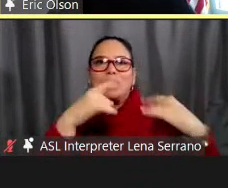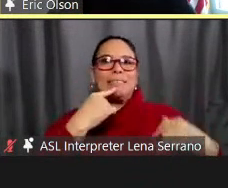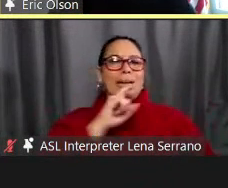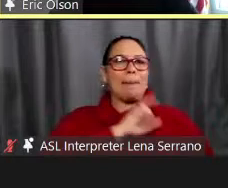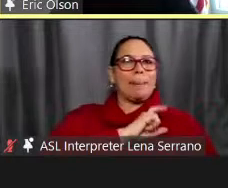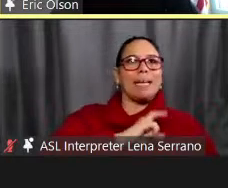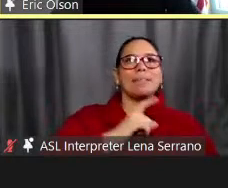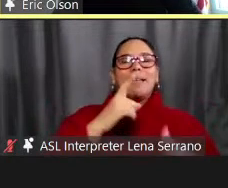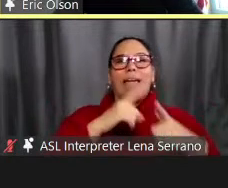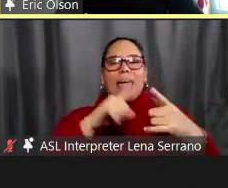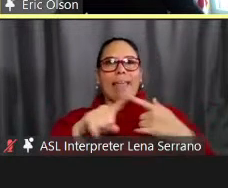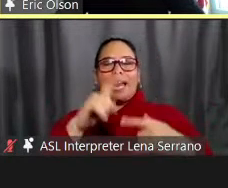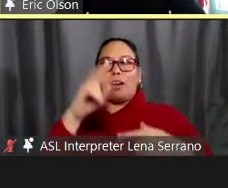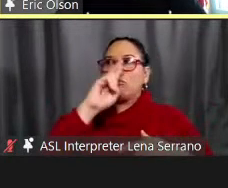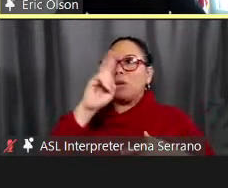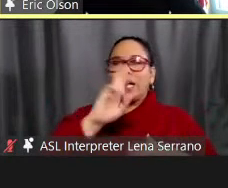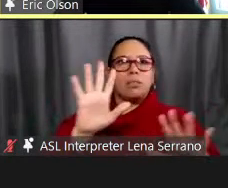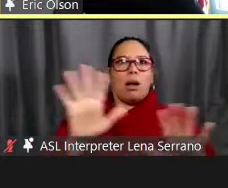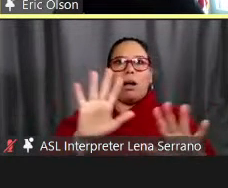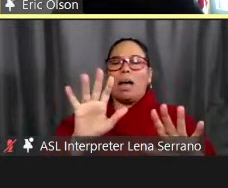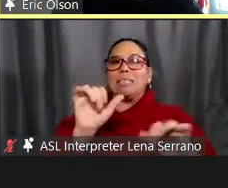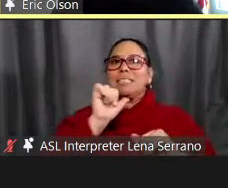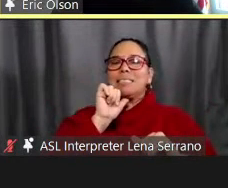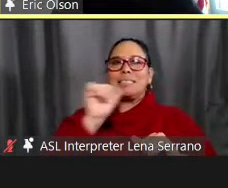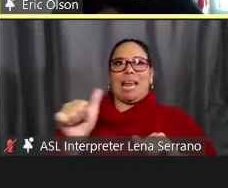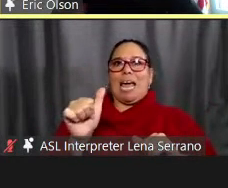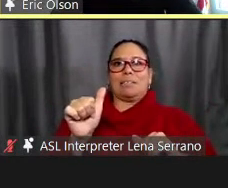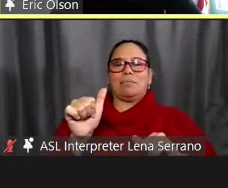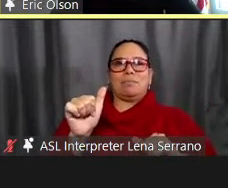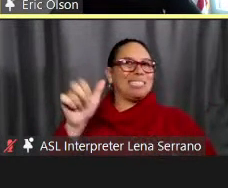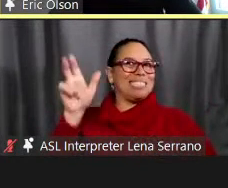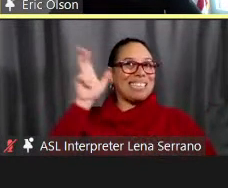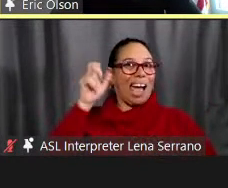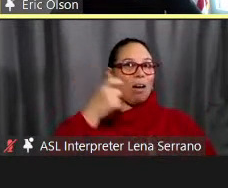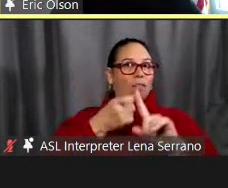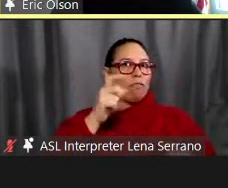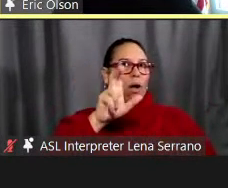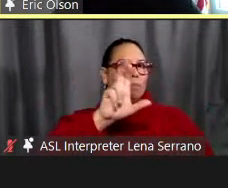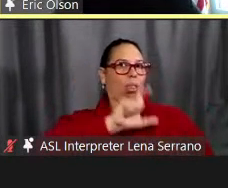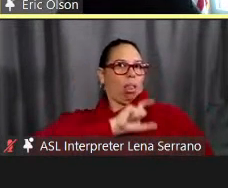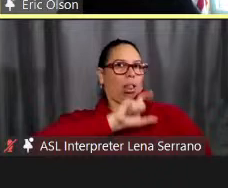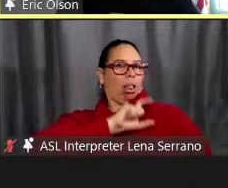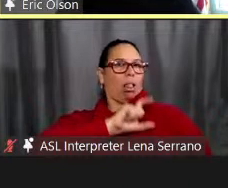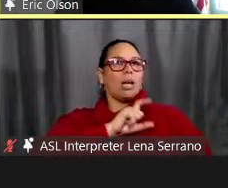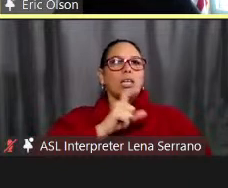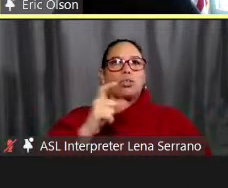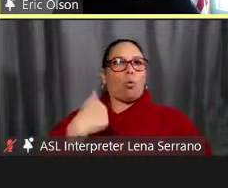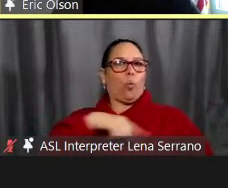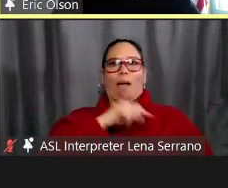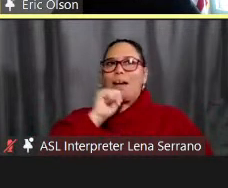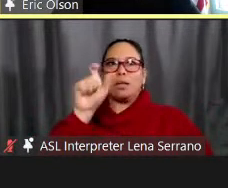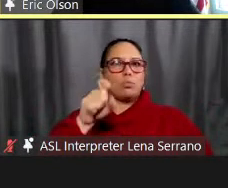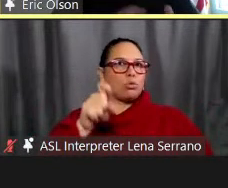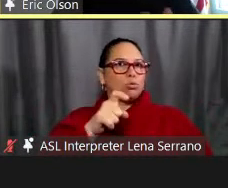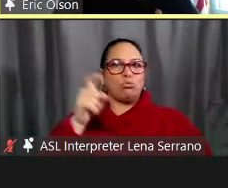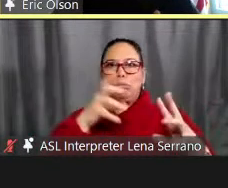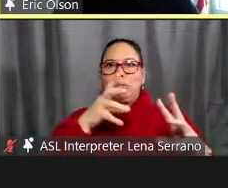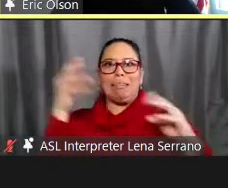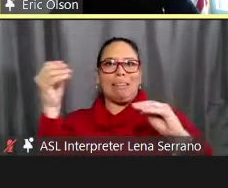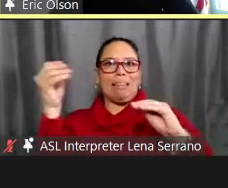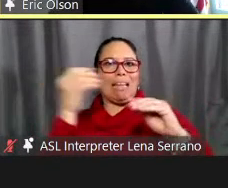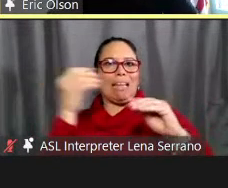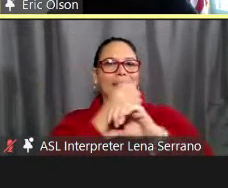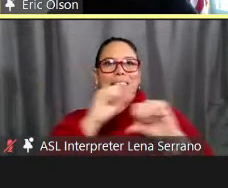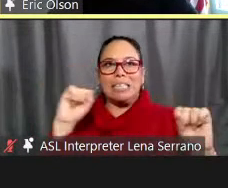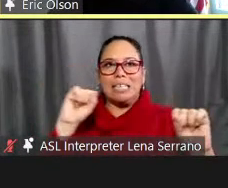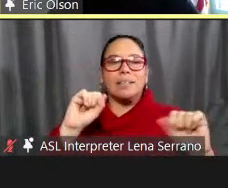faculty member registered that's not the way it's supposed to sound from law enforcement side. And we're not supposed to leave this place of safety once we